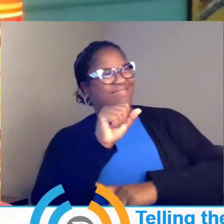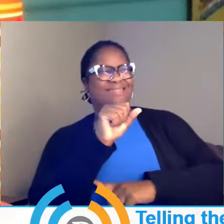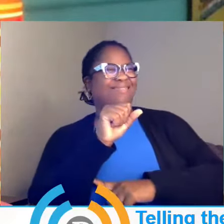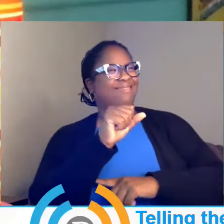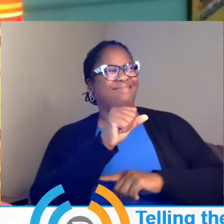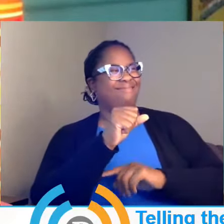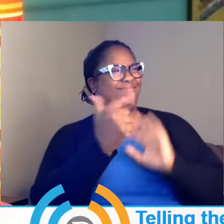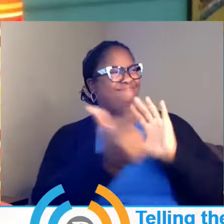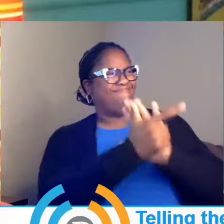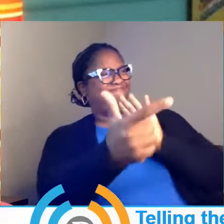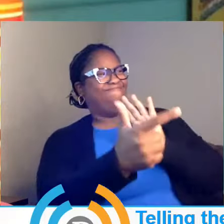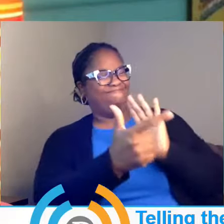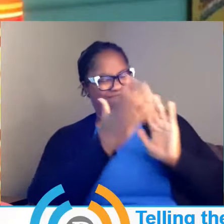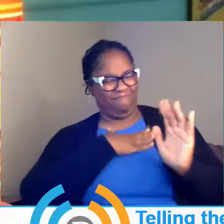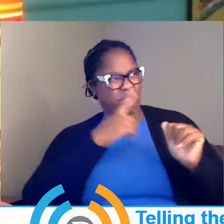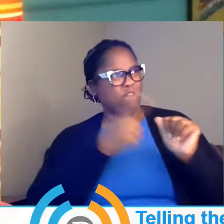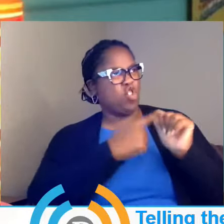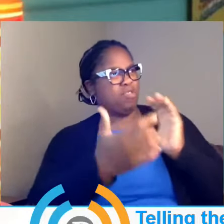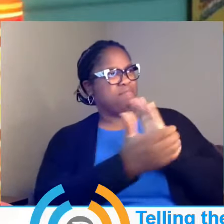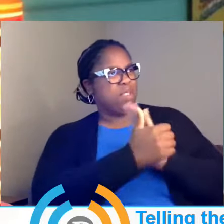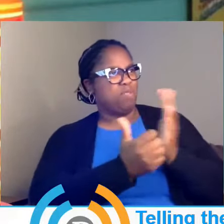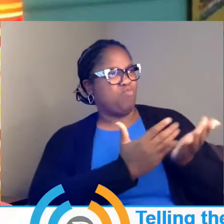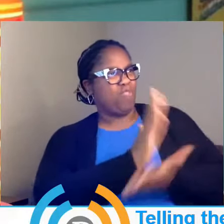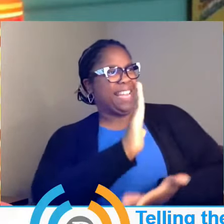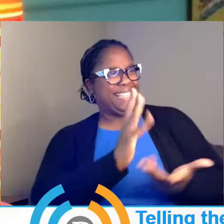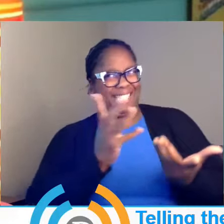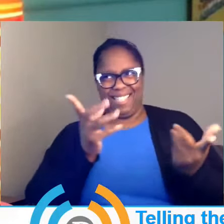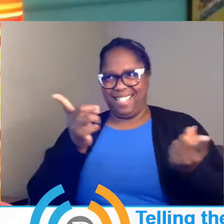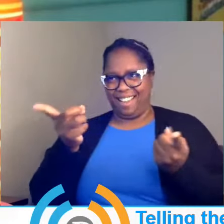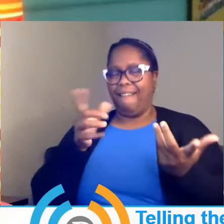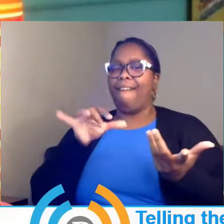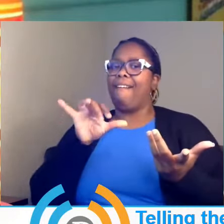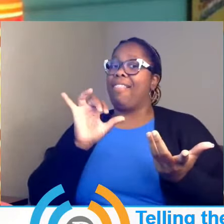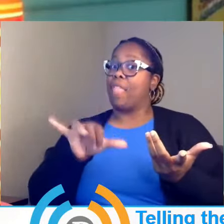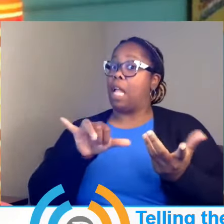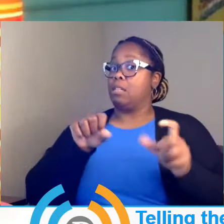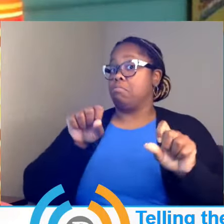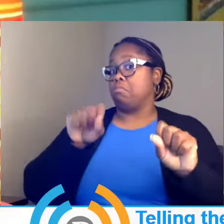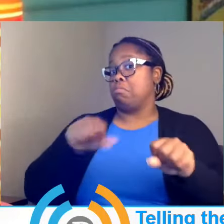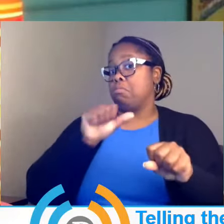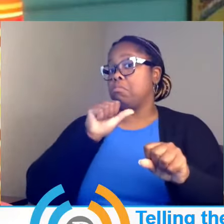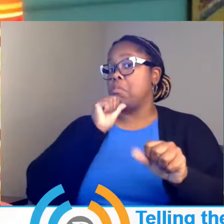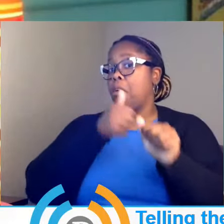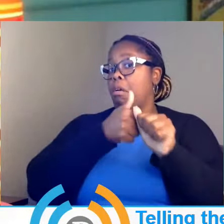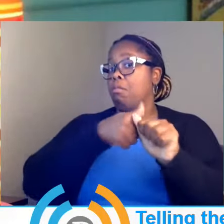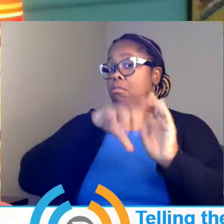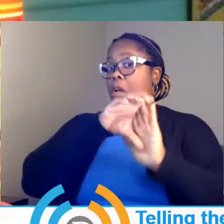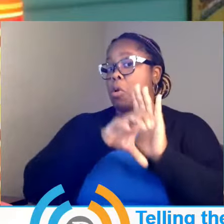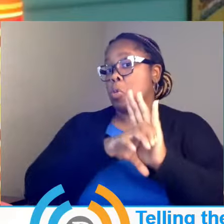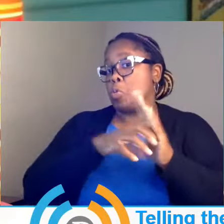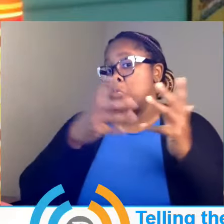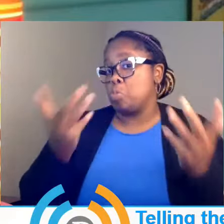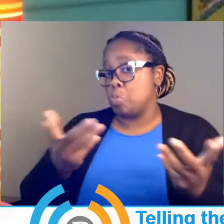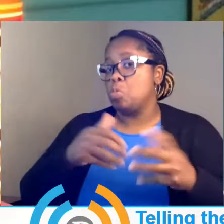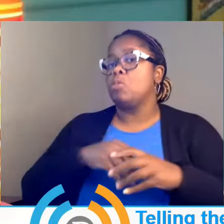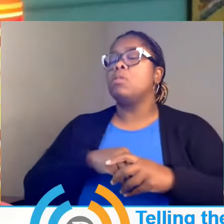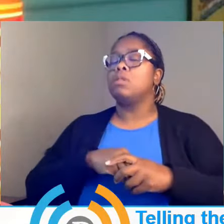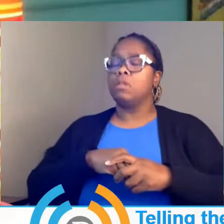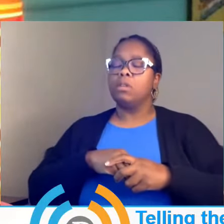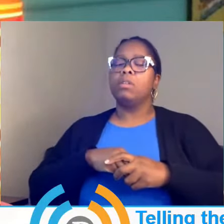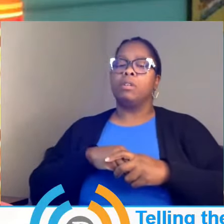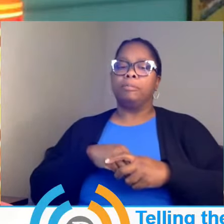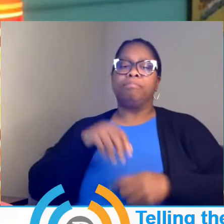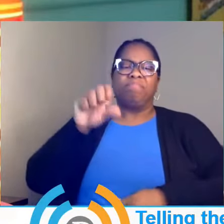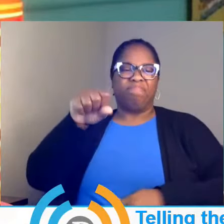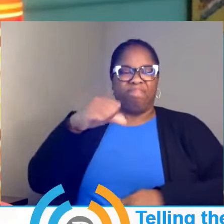rights. So that would possibly be unconstitutional, I would say. But, you know, so yes, Know Your